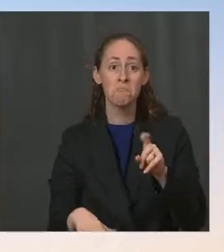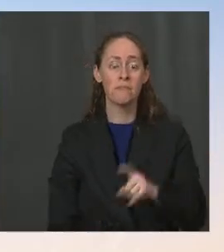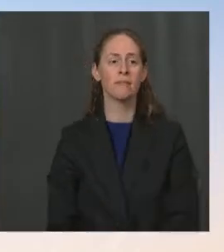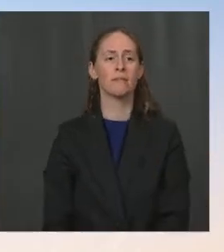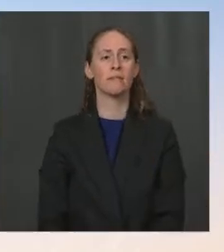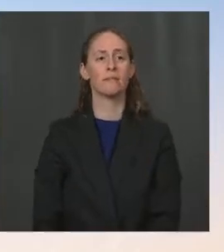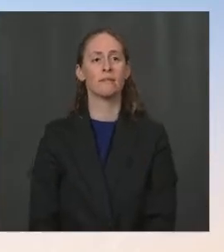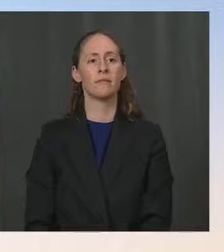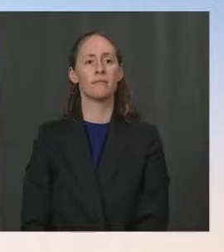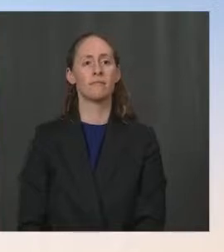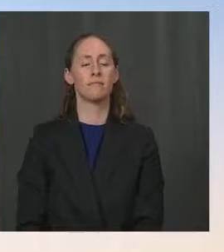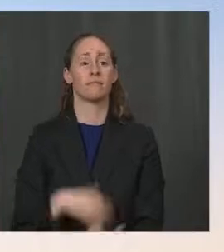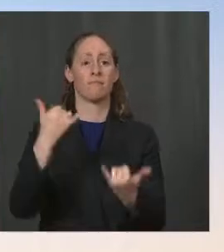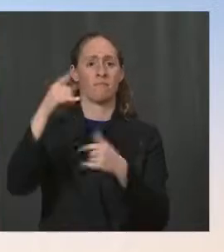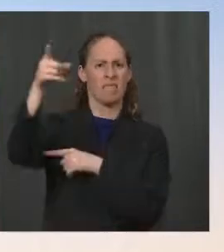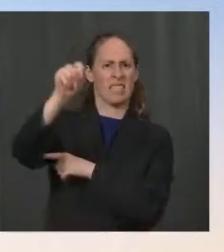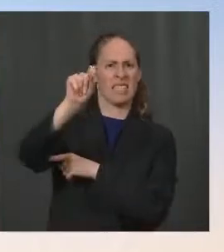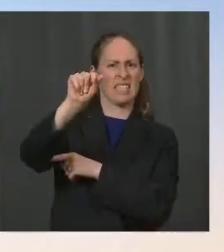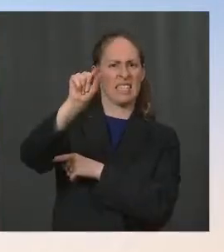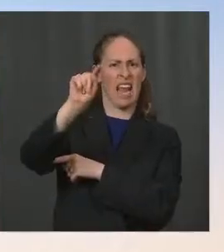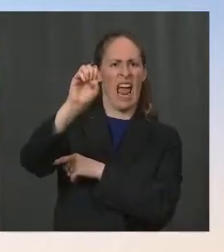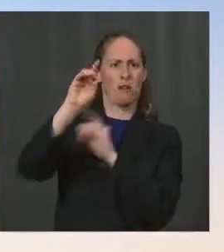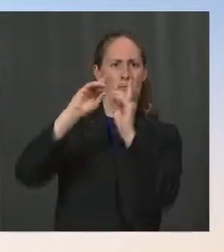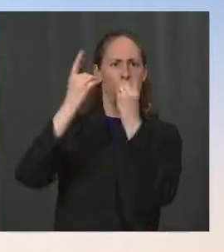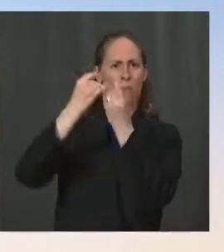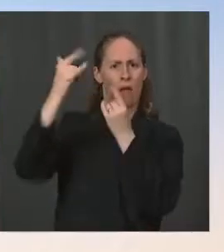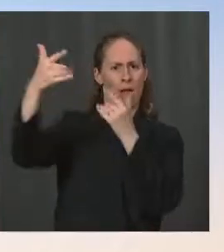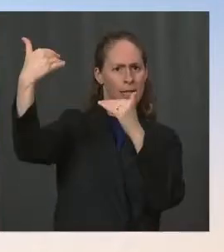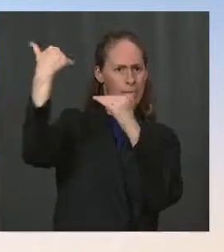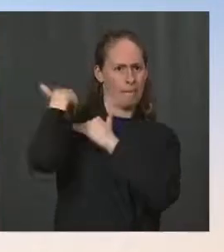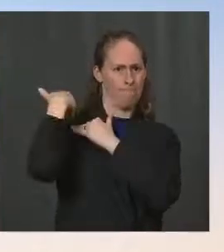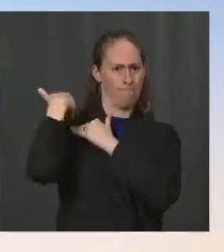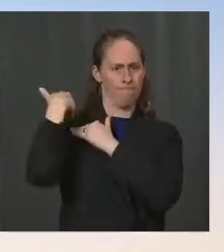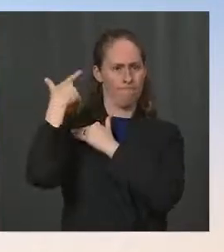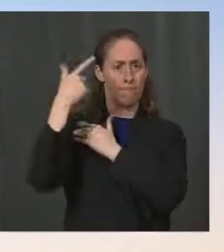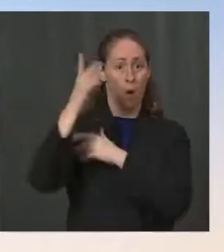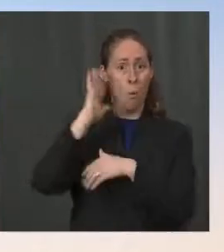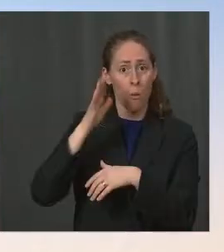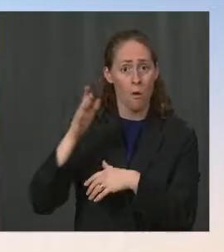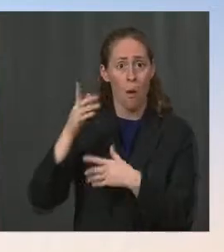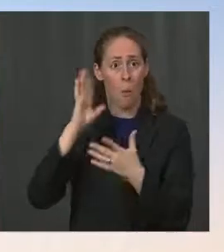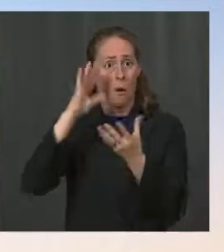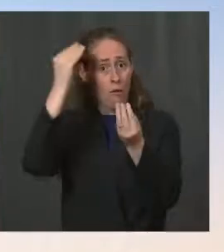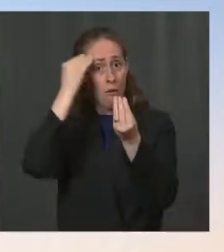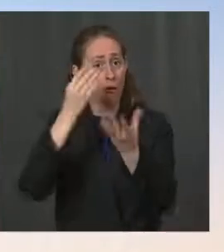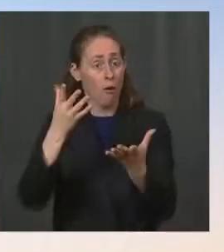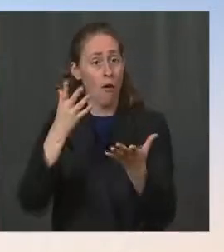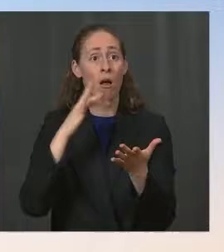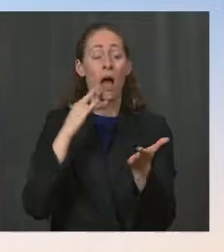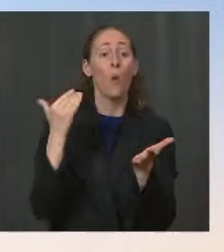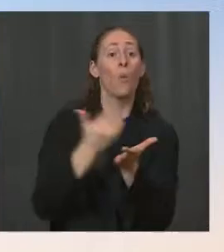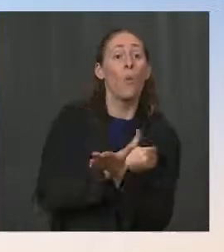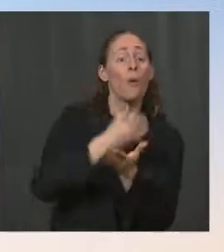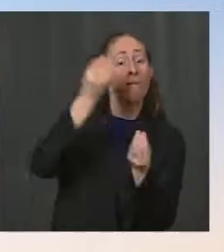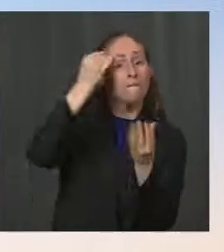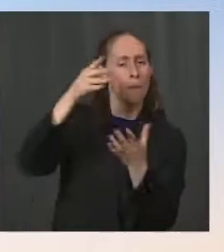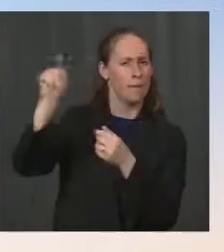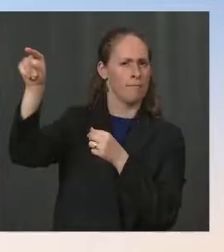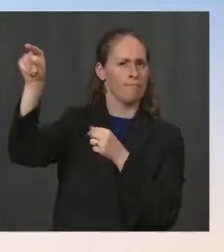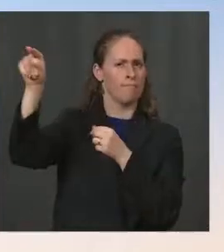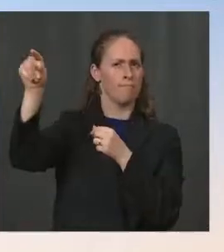from a diplomatic front. They have a briefing today. If there are updates to provide, they will provide them. But what we are working